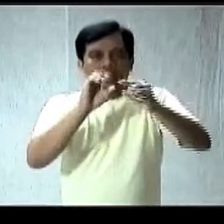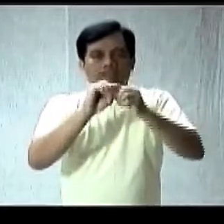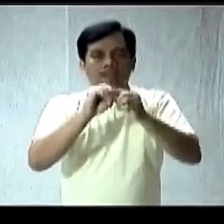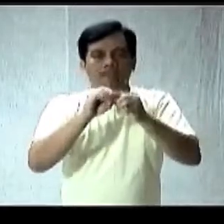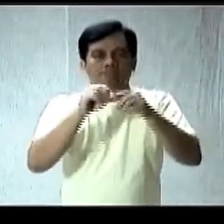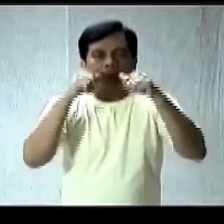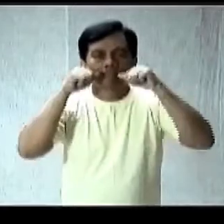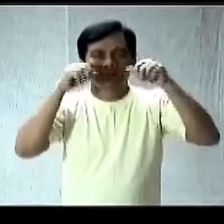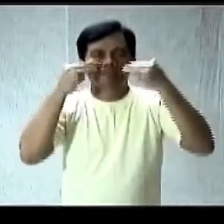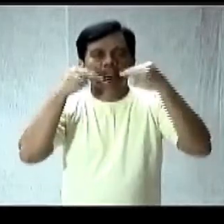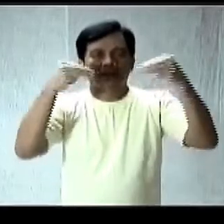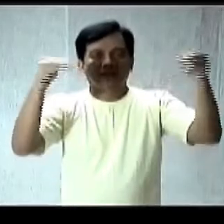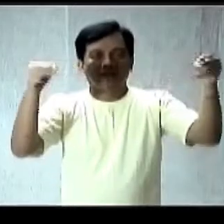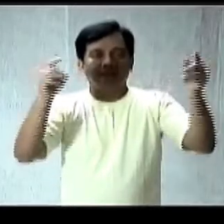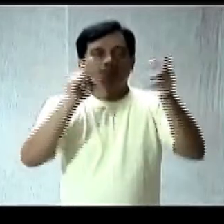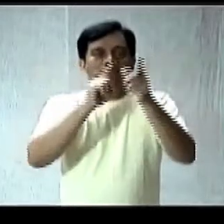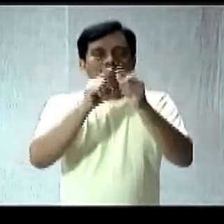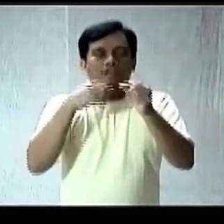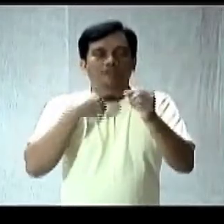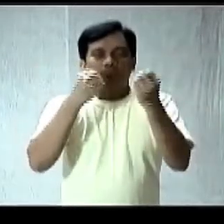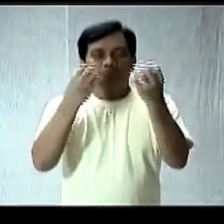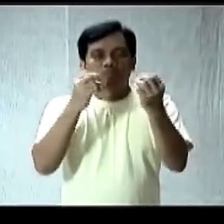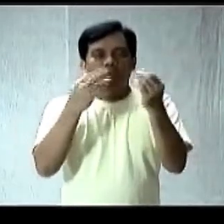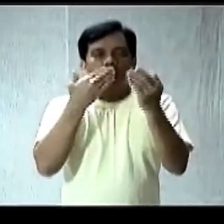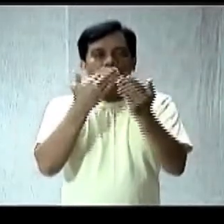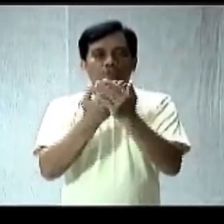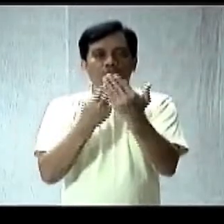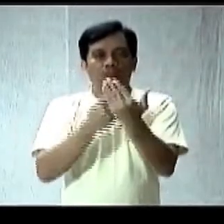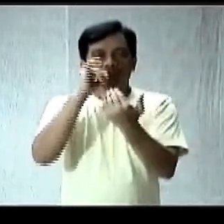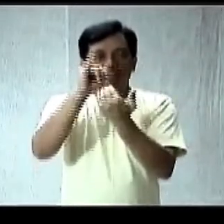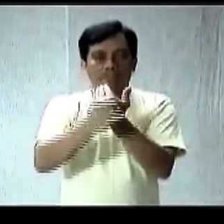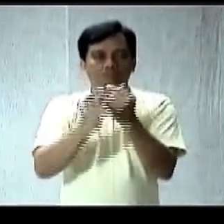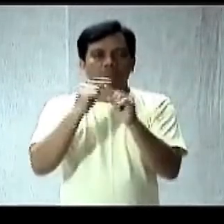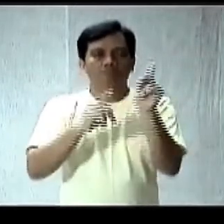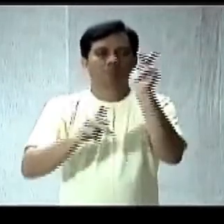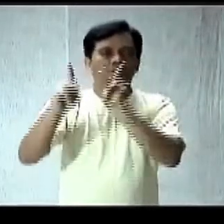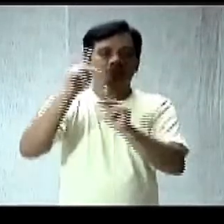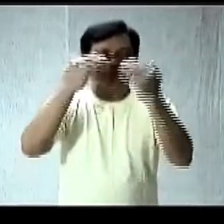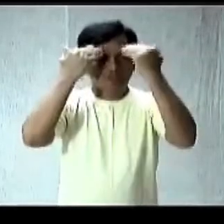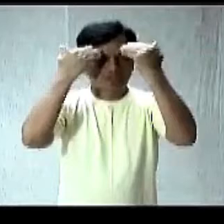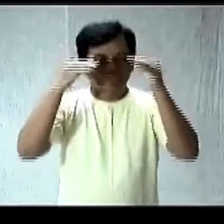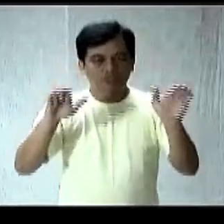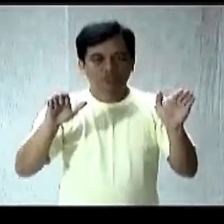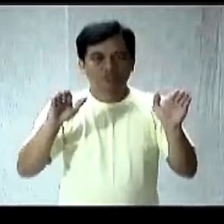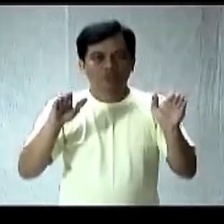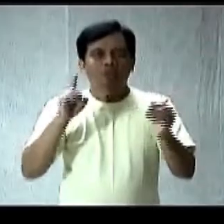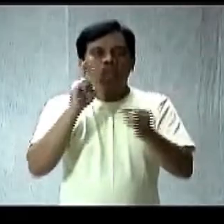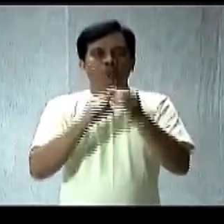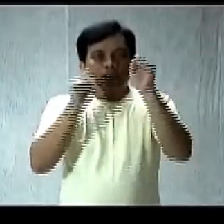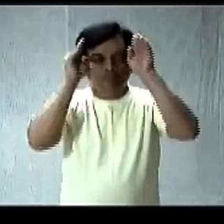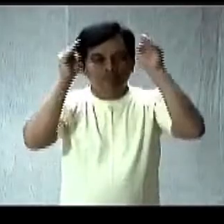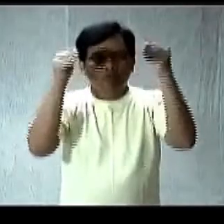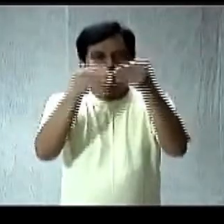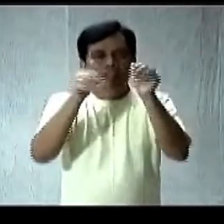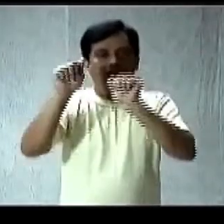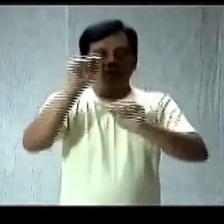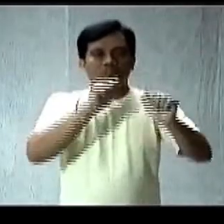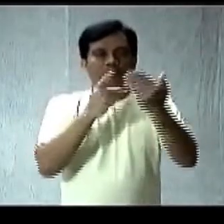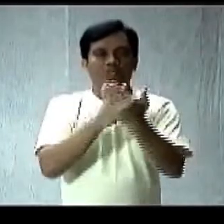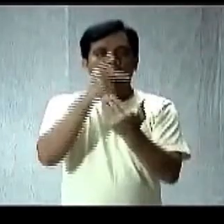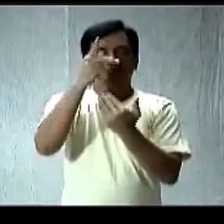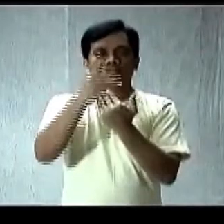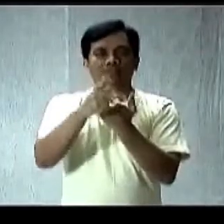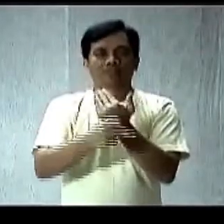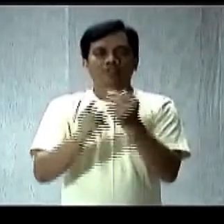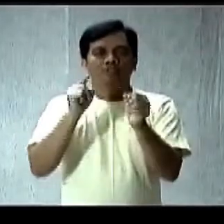and the media. We have had very good projects, but the public doesn't know. One focus in the action